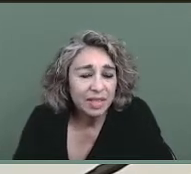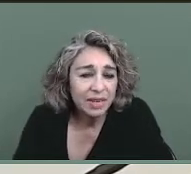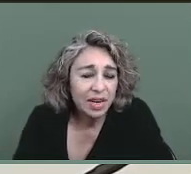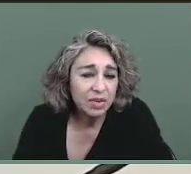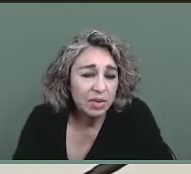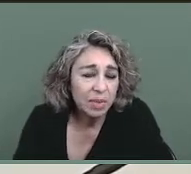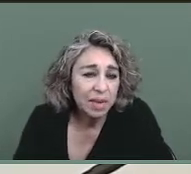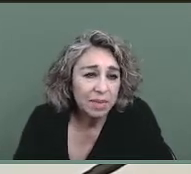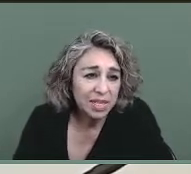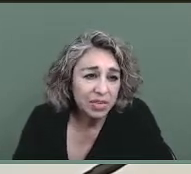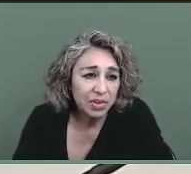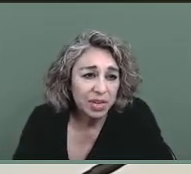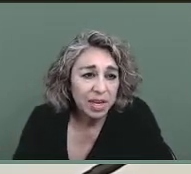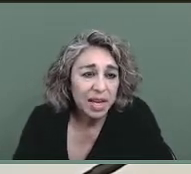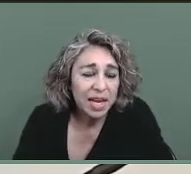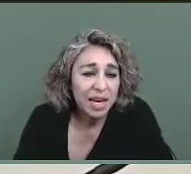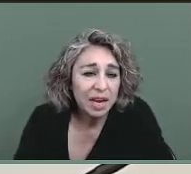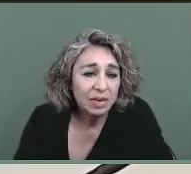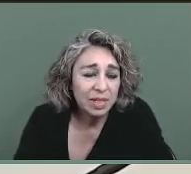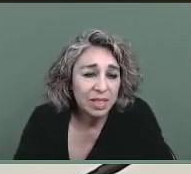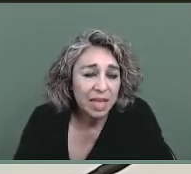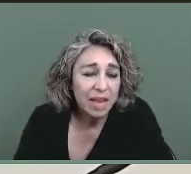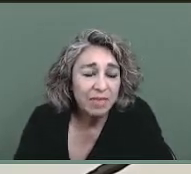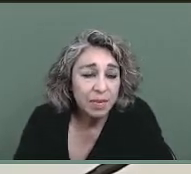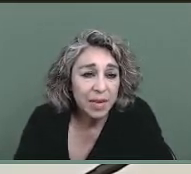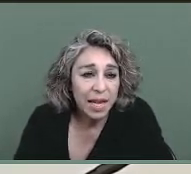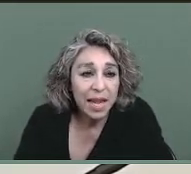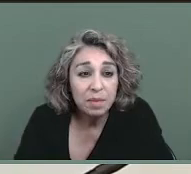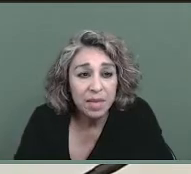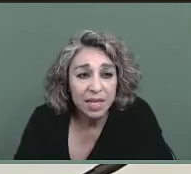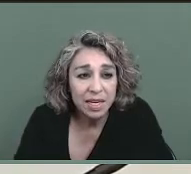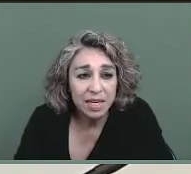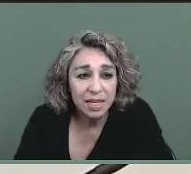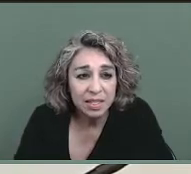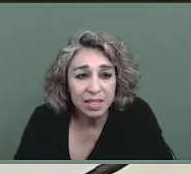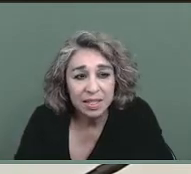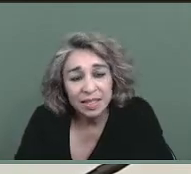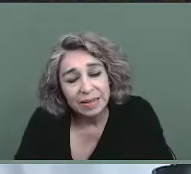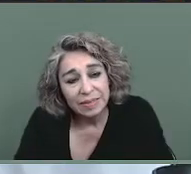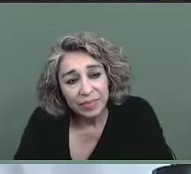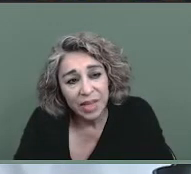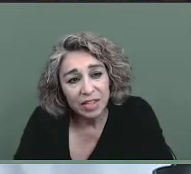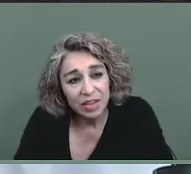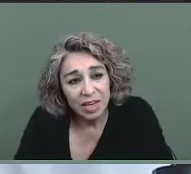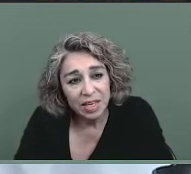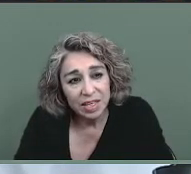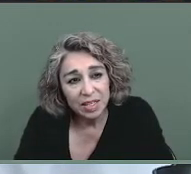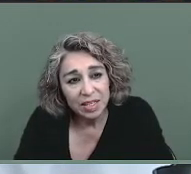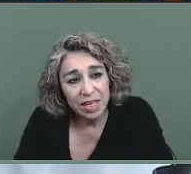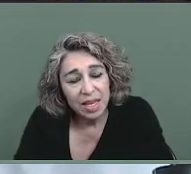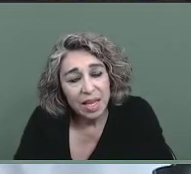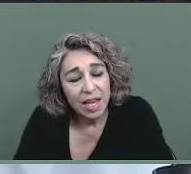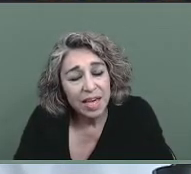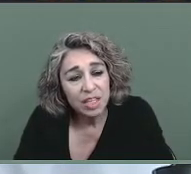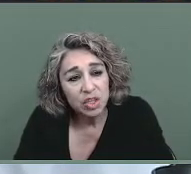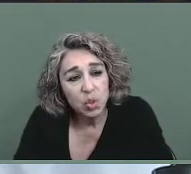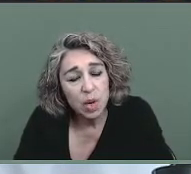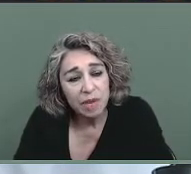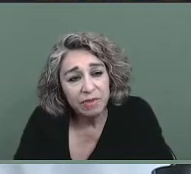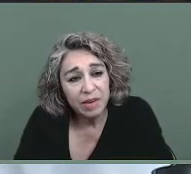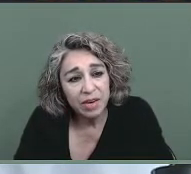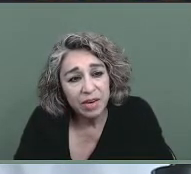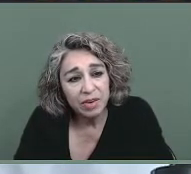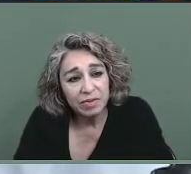seven hundred five men struggle and now it's everybody eight million adults elderly adults and it's